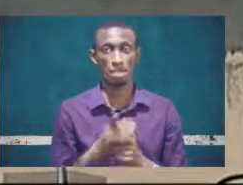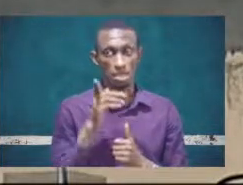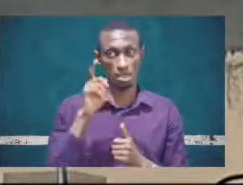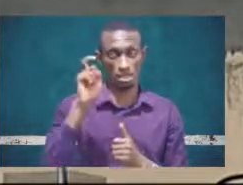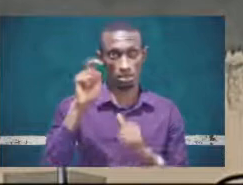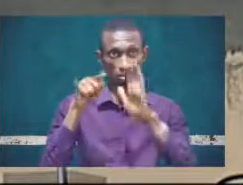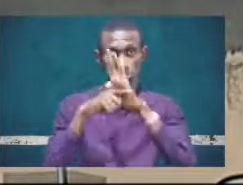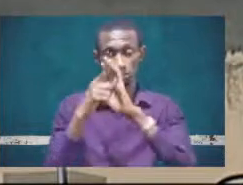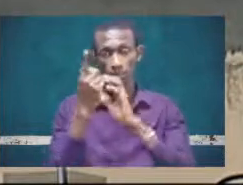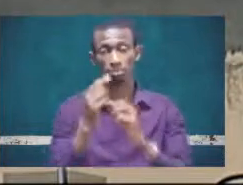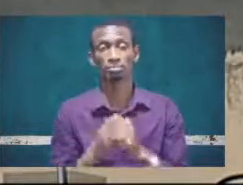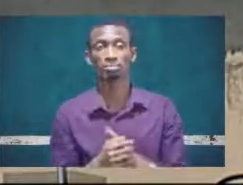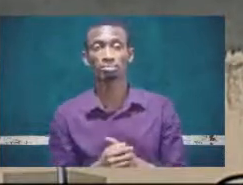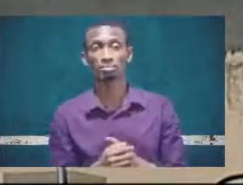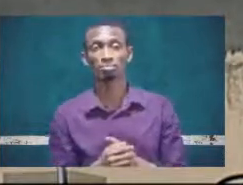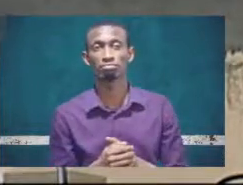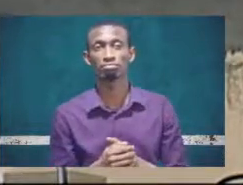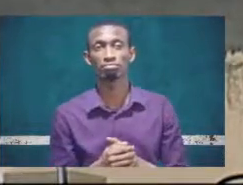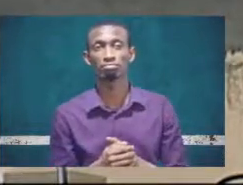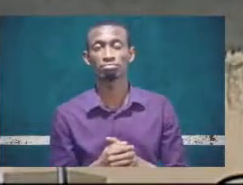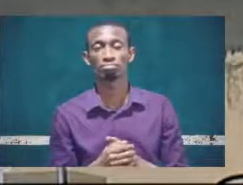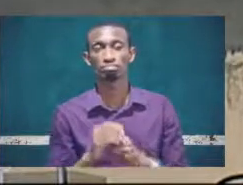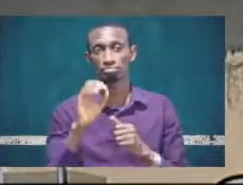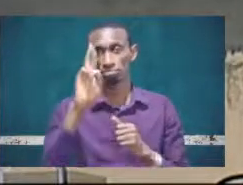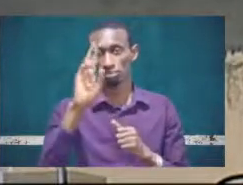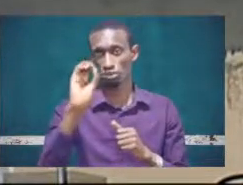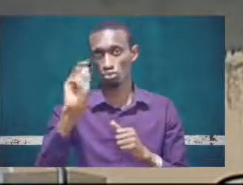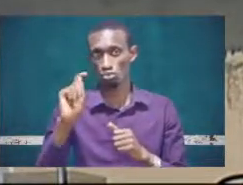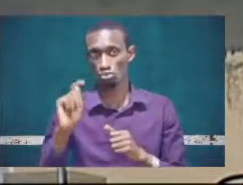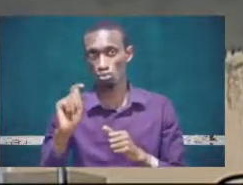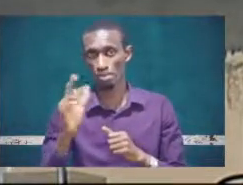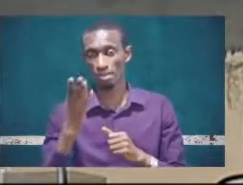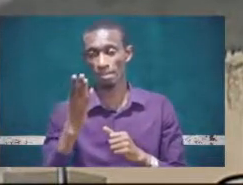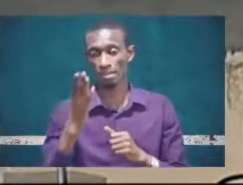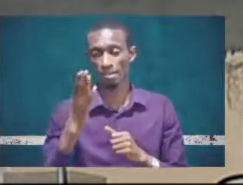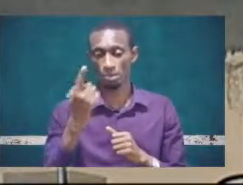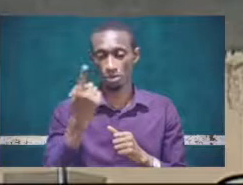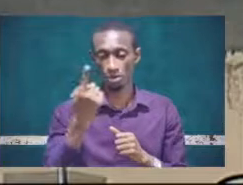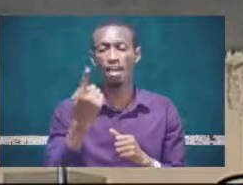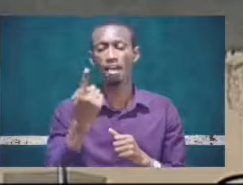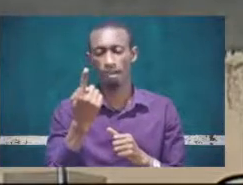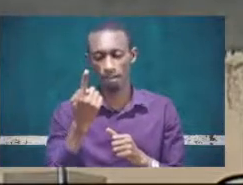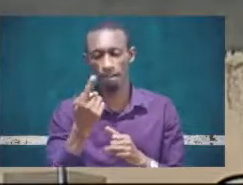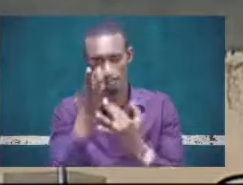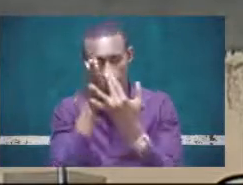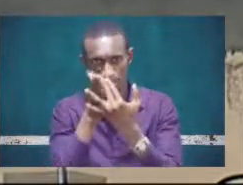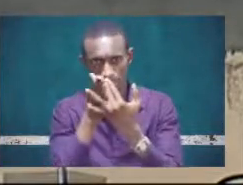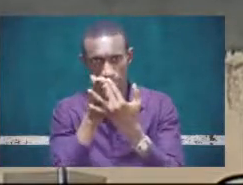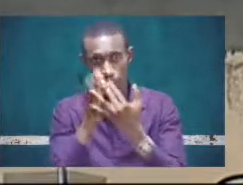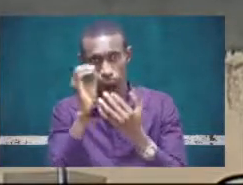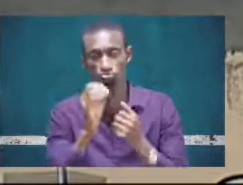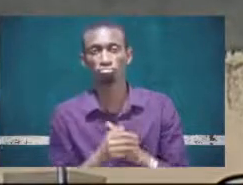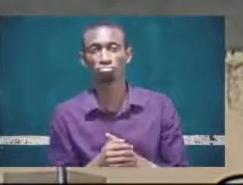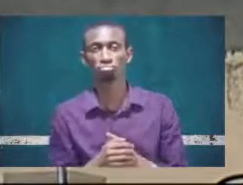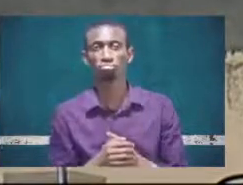equation, x minus 1, the root is 1. Means that here it is 0. For any